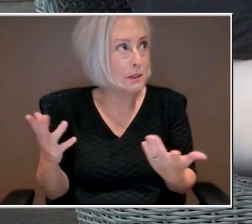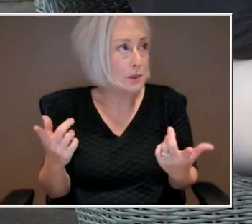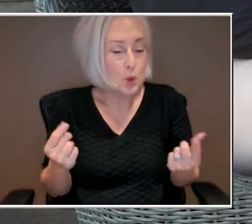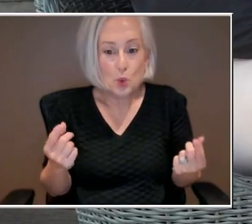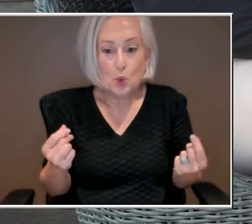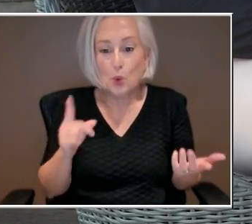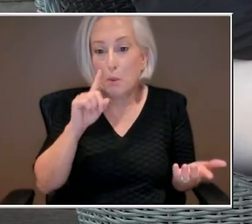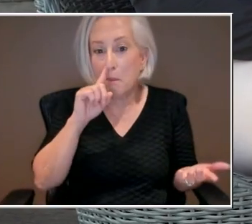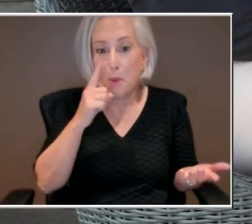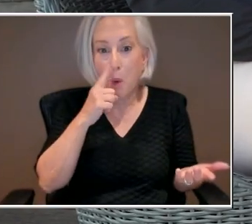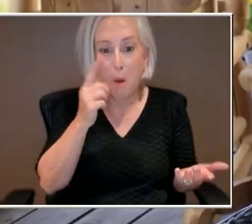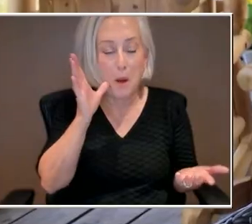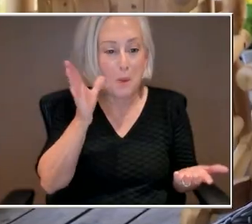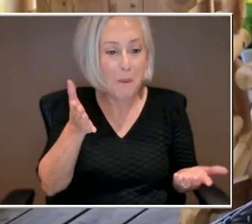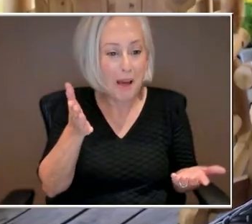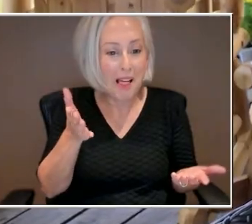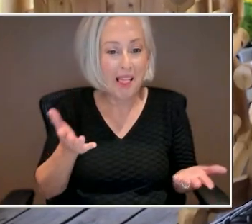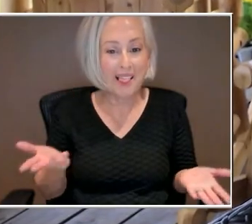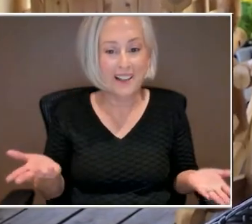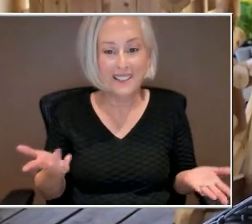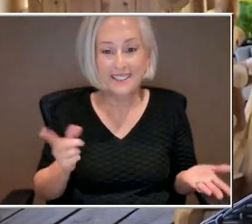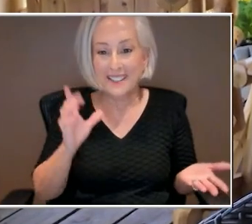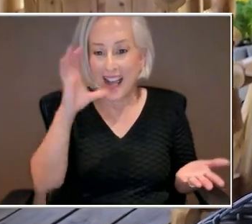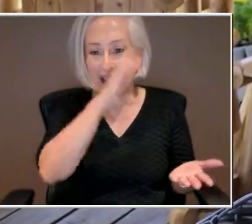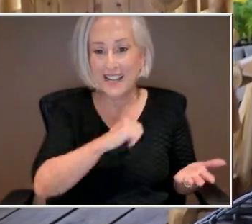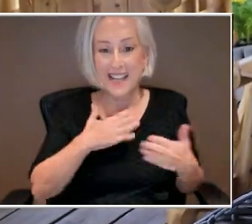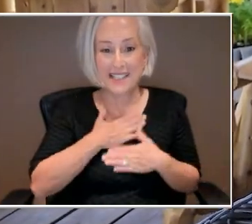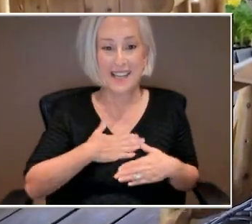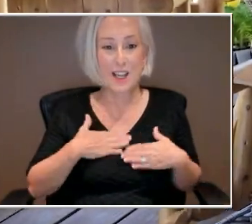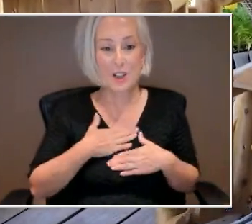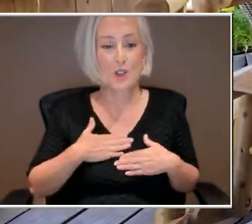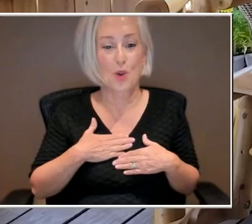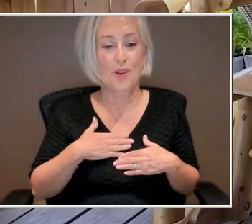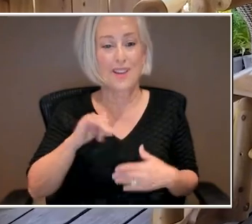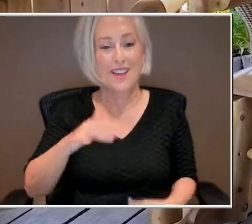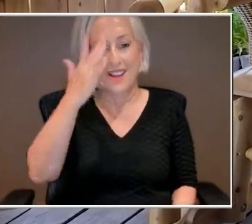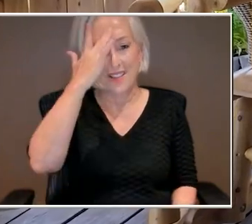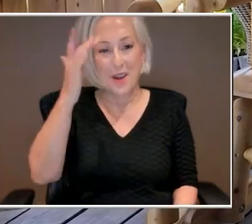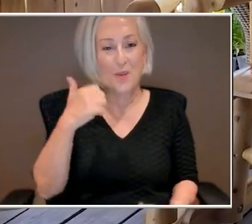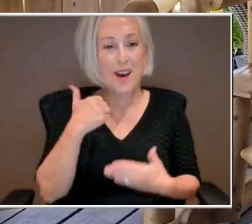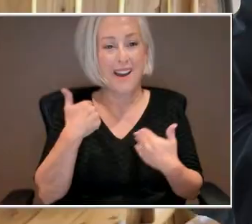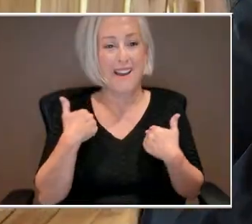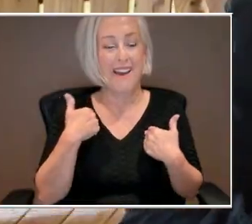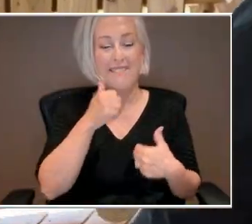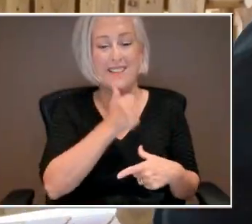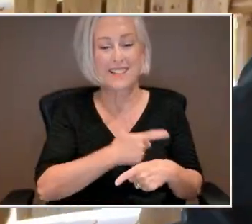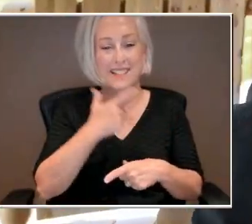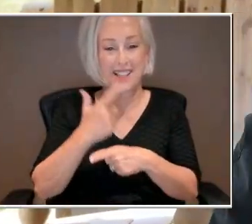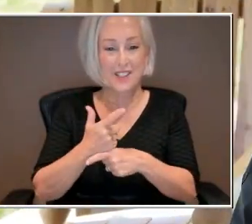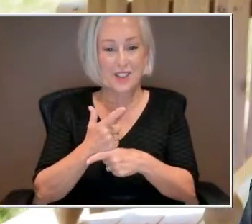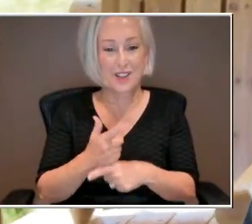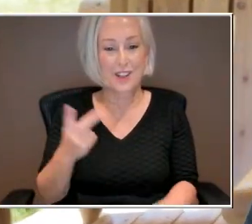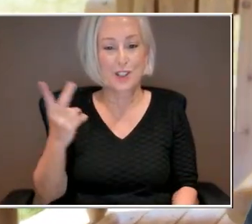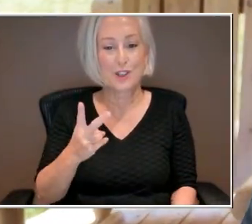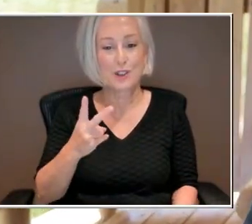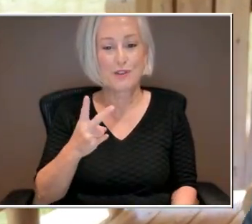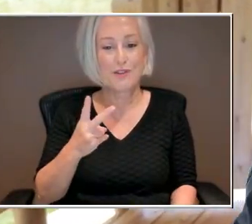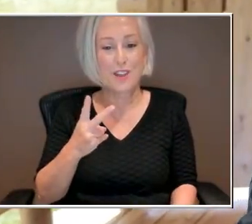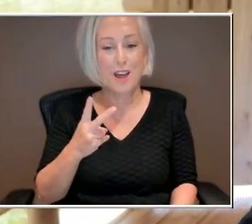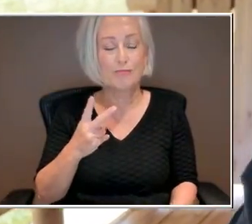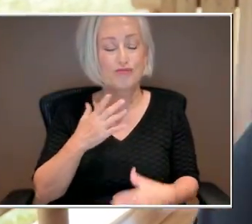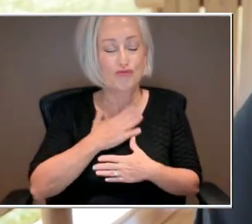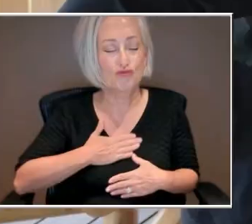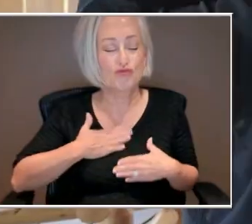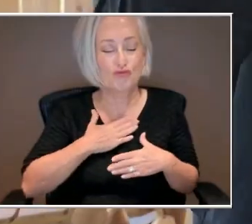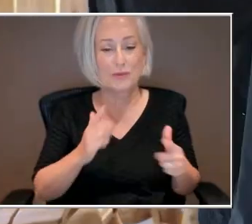You know, just I guess enjoy. This is why I have my sister. She helps me. These two are embracing life. She does everything girly for me.